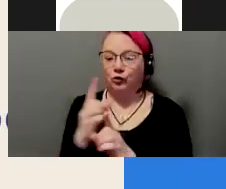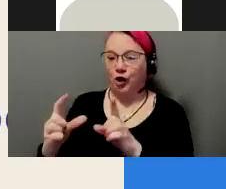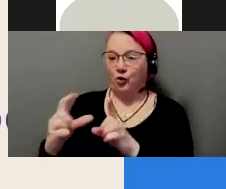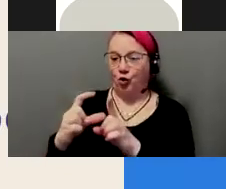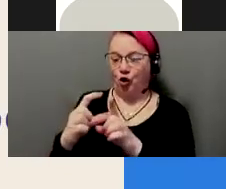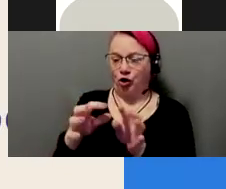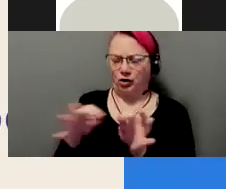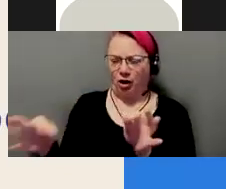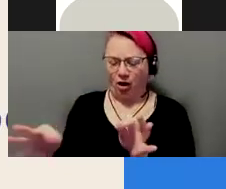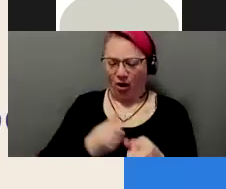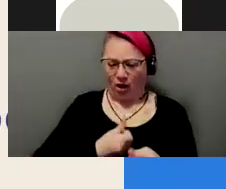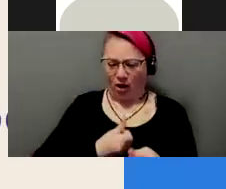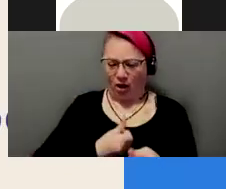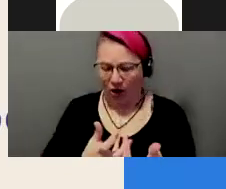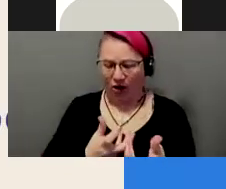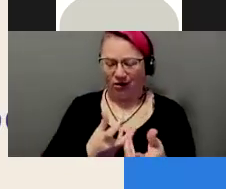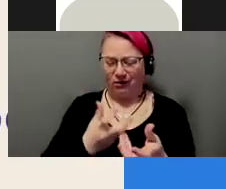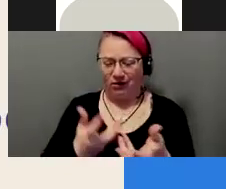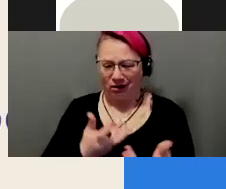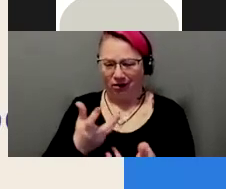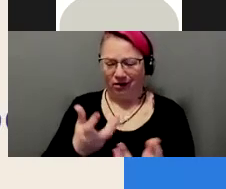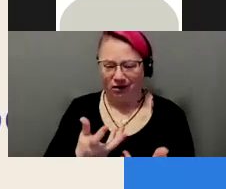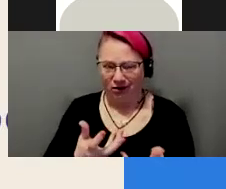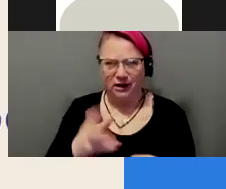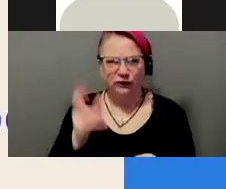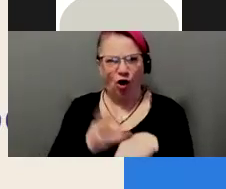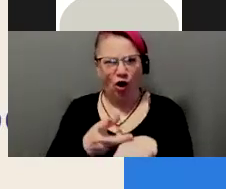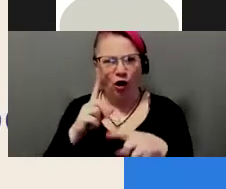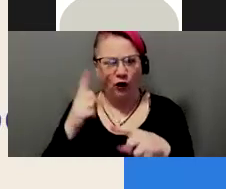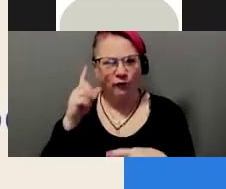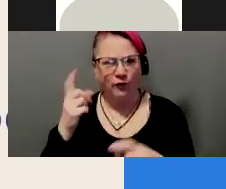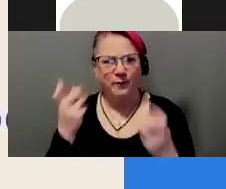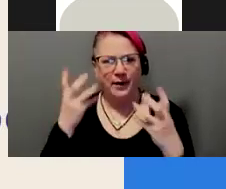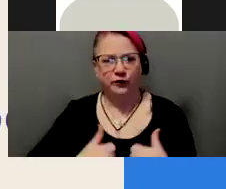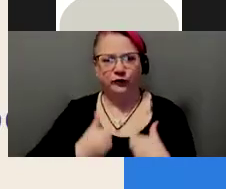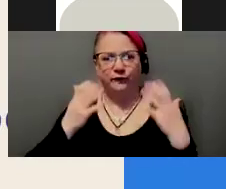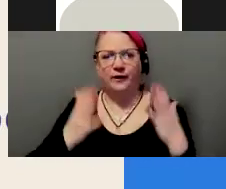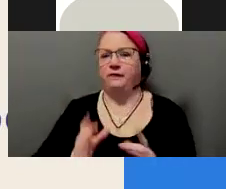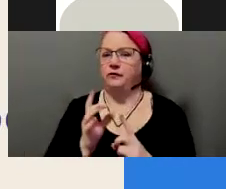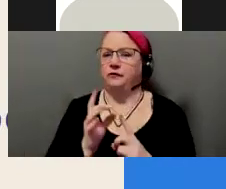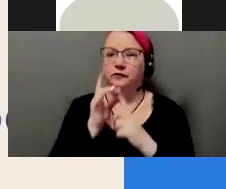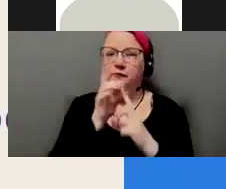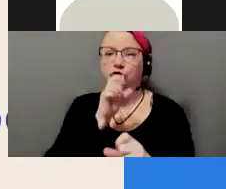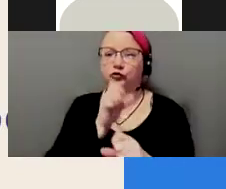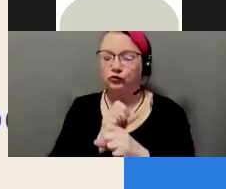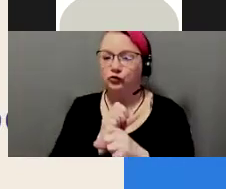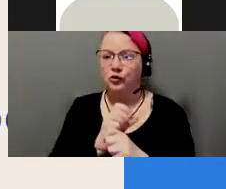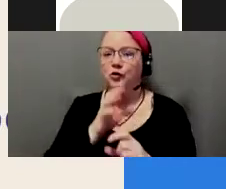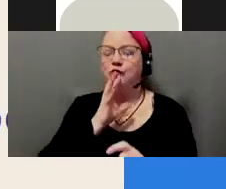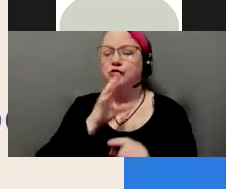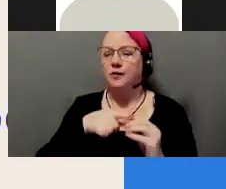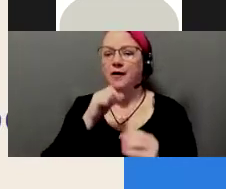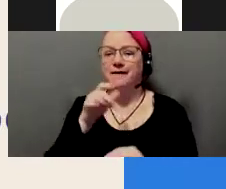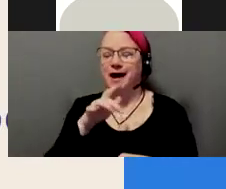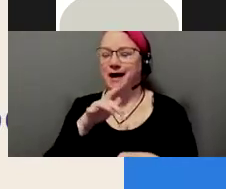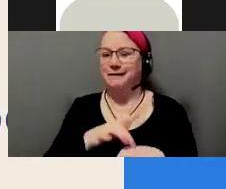very difficult for many survivors. This may be especially true when we're talking about non-contact offenses, as our culture